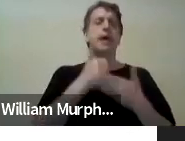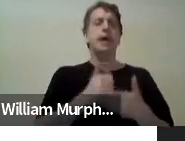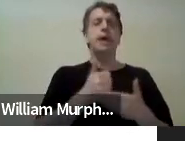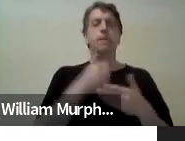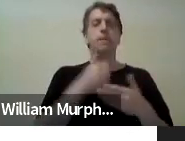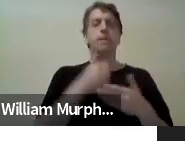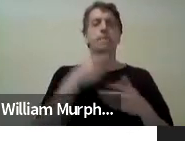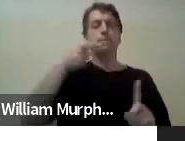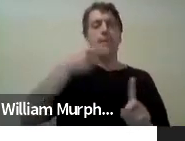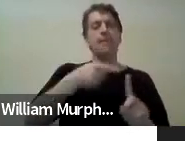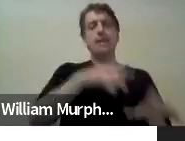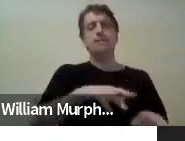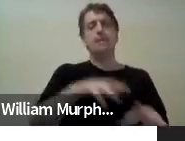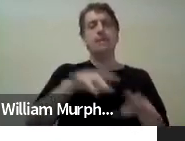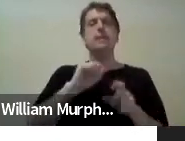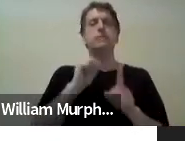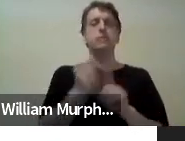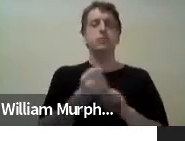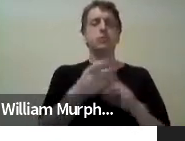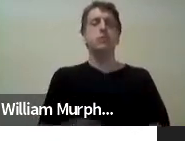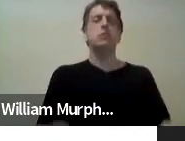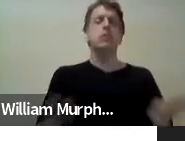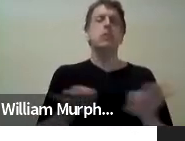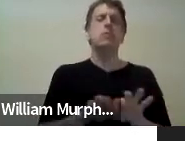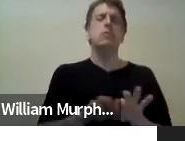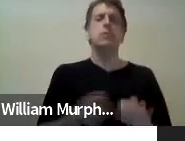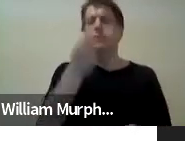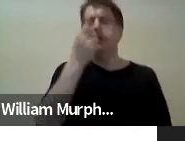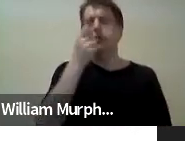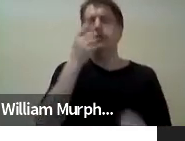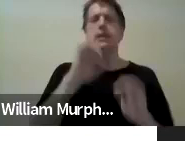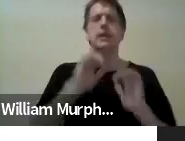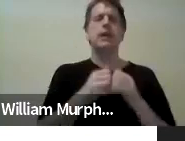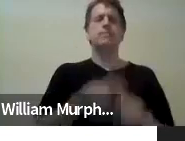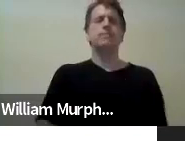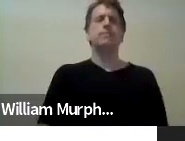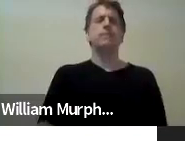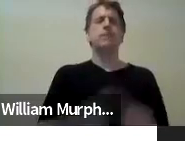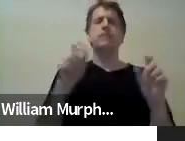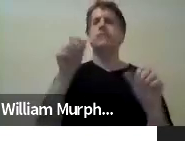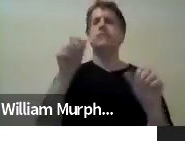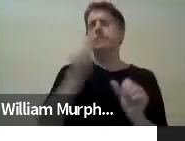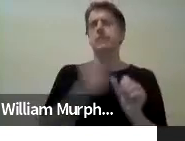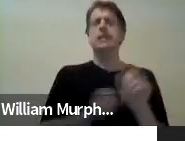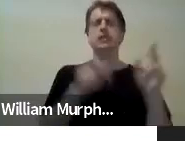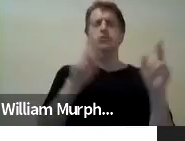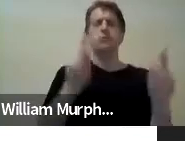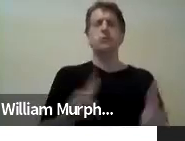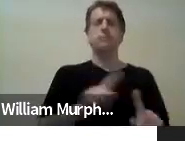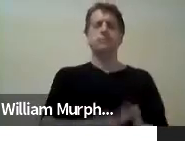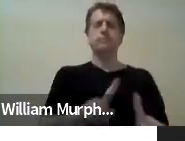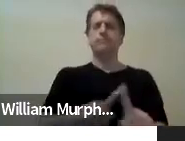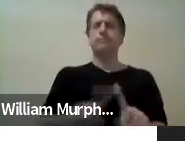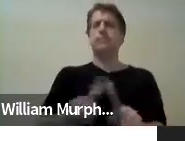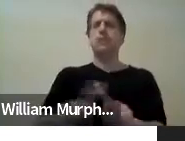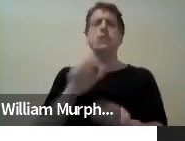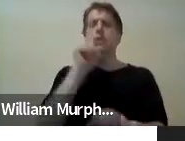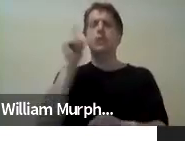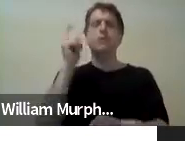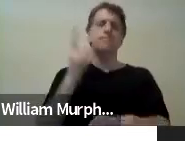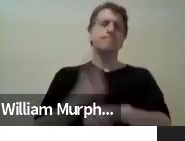situation. It's important that we understand how different each person can be and that we don't punish somebody